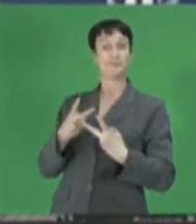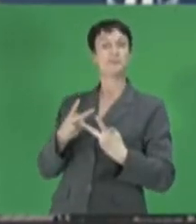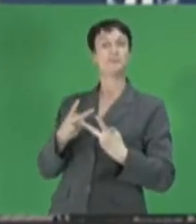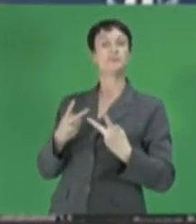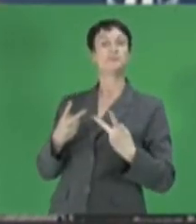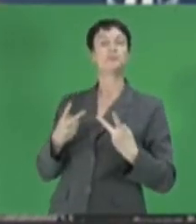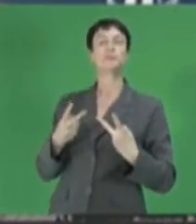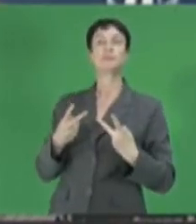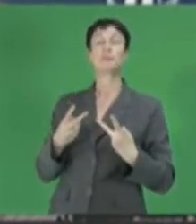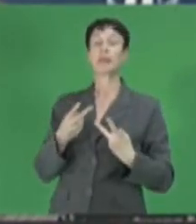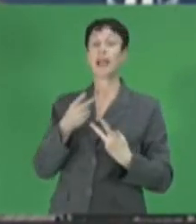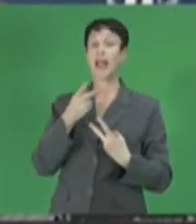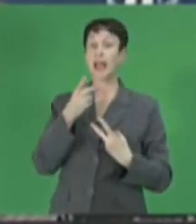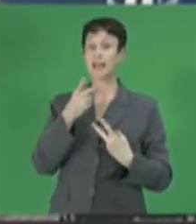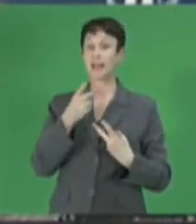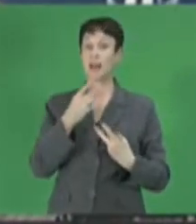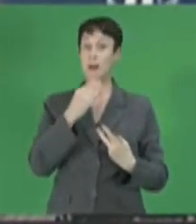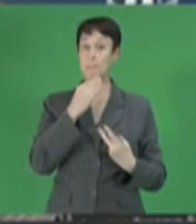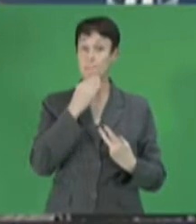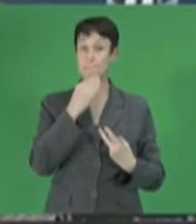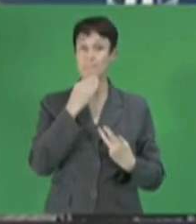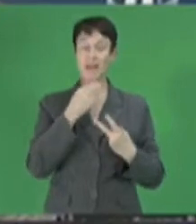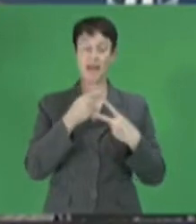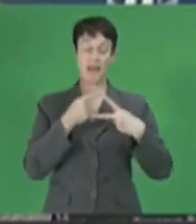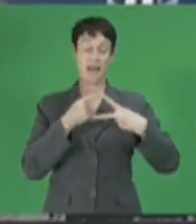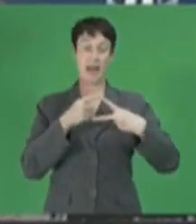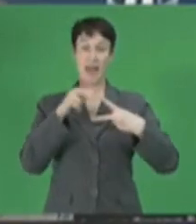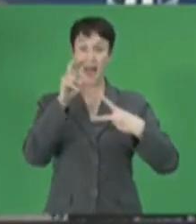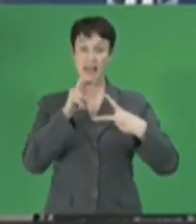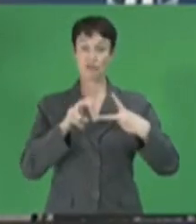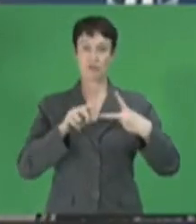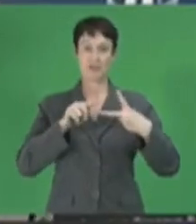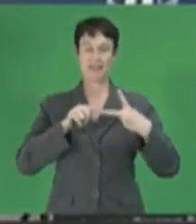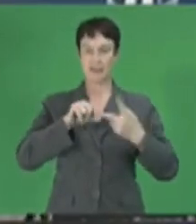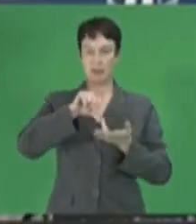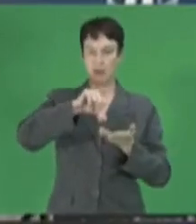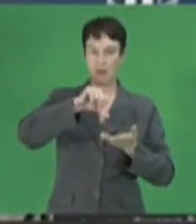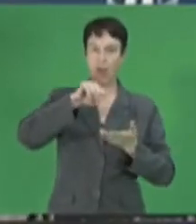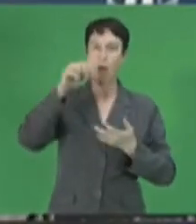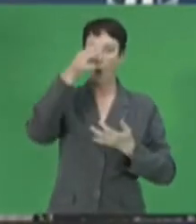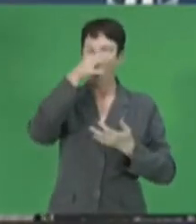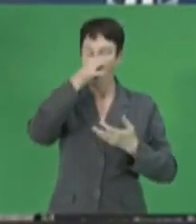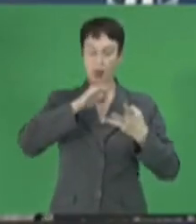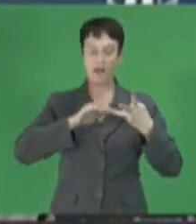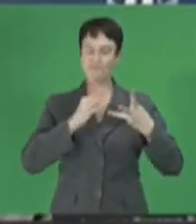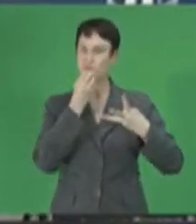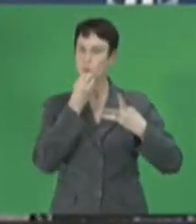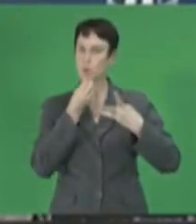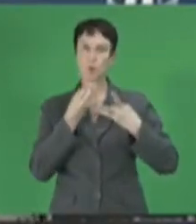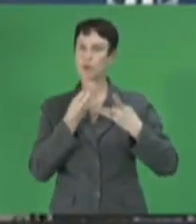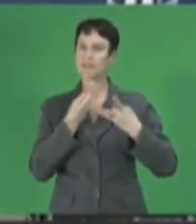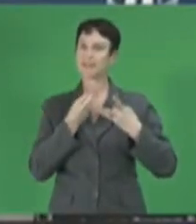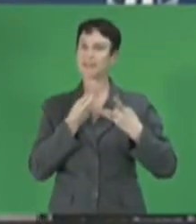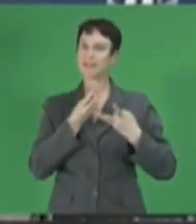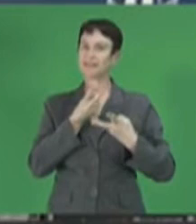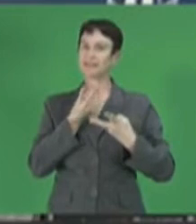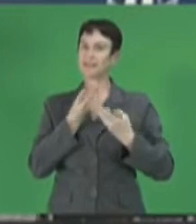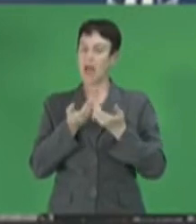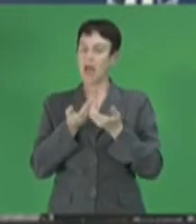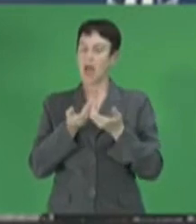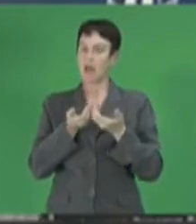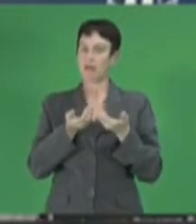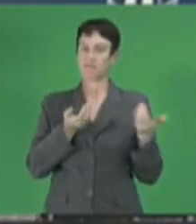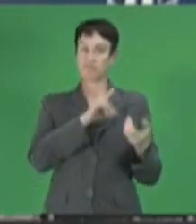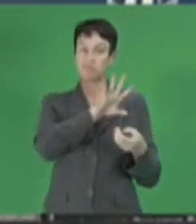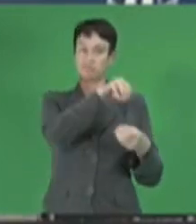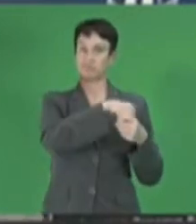inflation excluding energy, oil, and food prices, which are the stuff that we